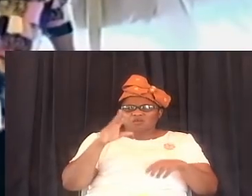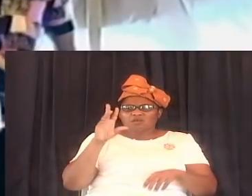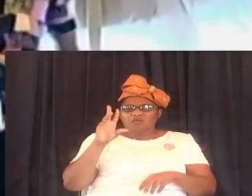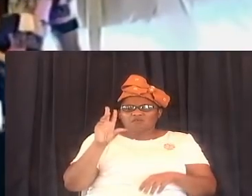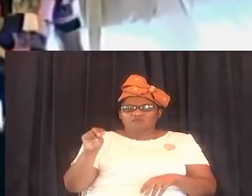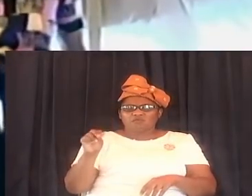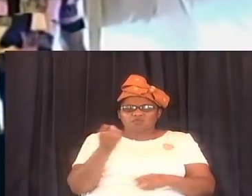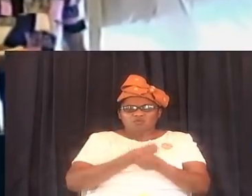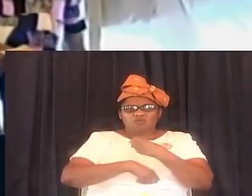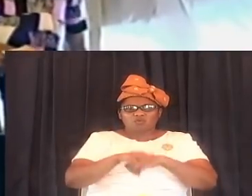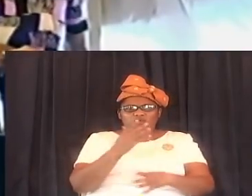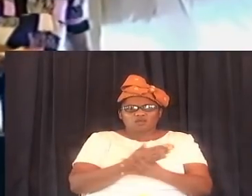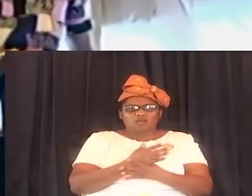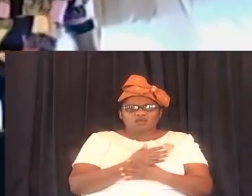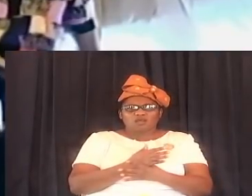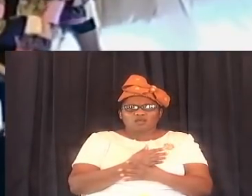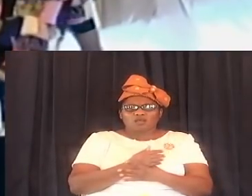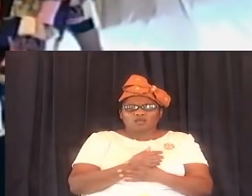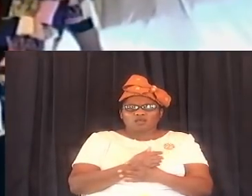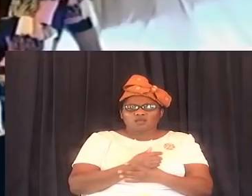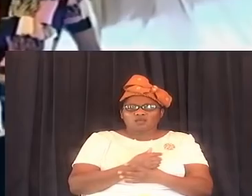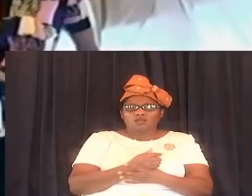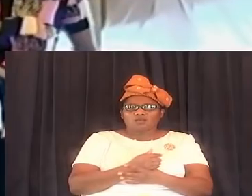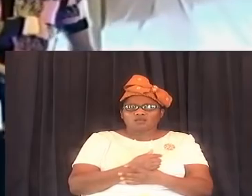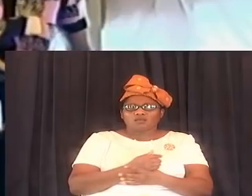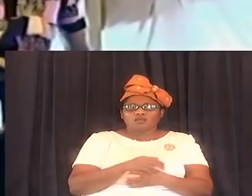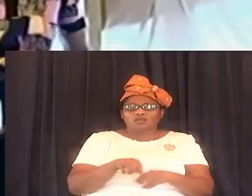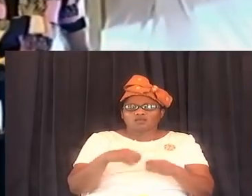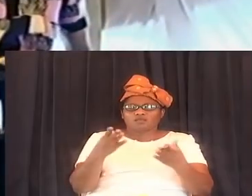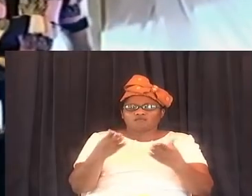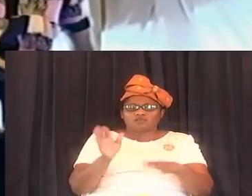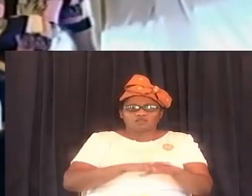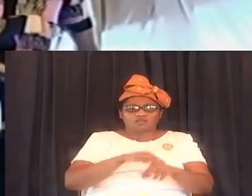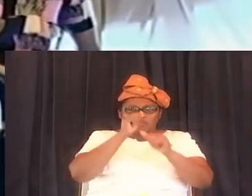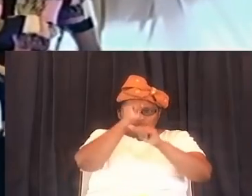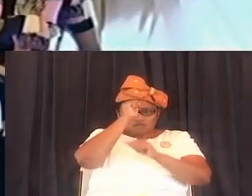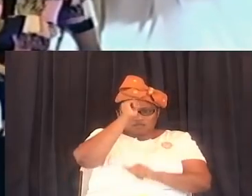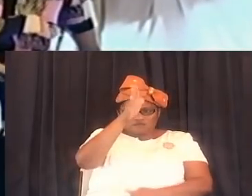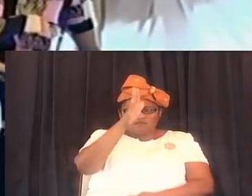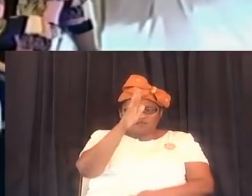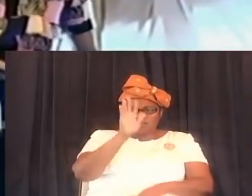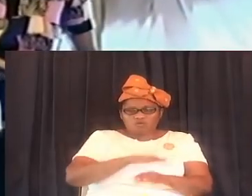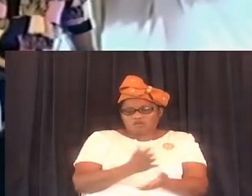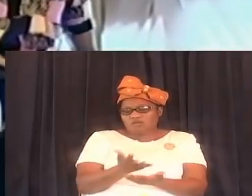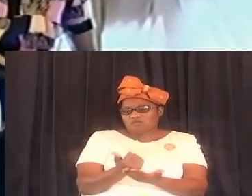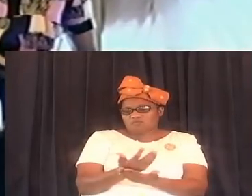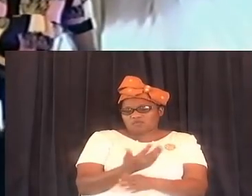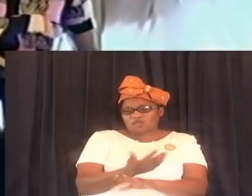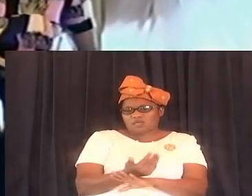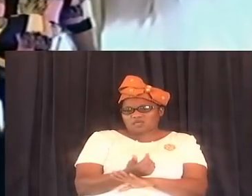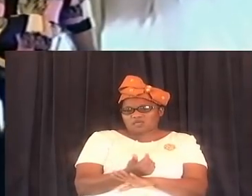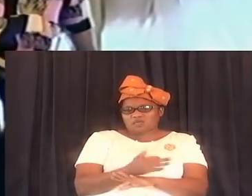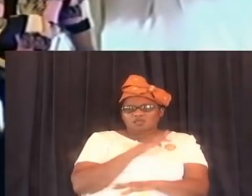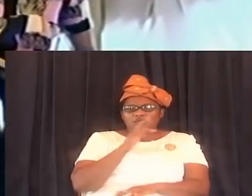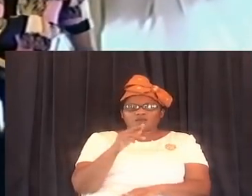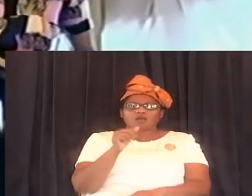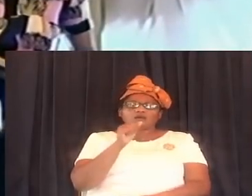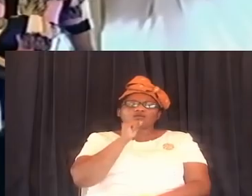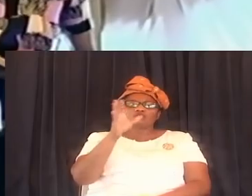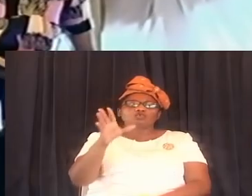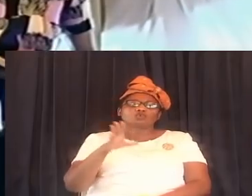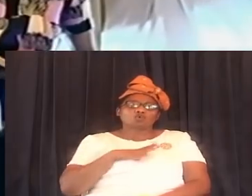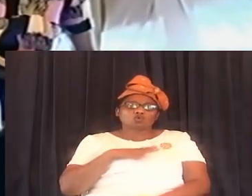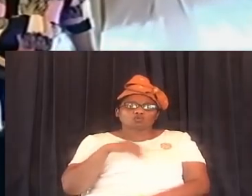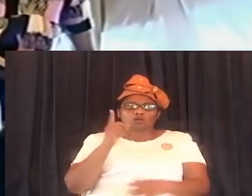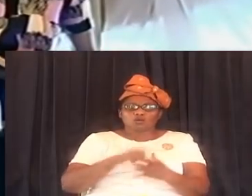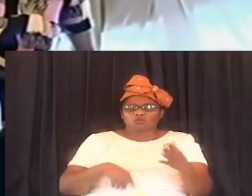ho unto him that saint unto his father, what beggest thou? Or to the woman, what hast thou brought